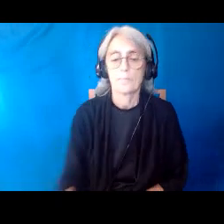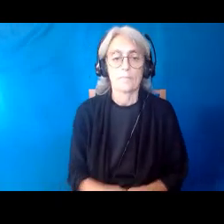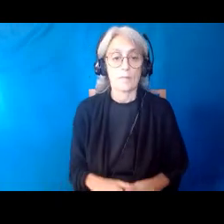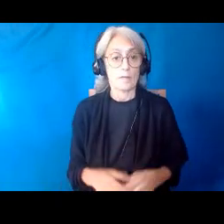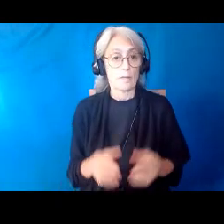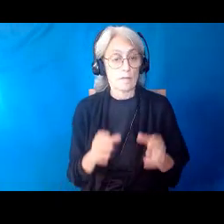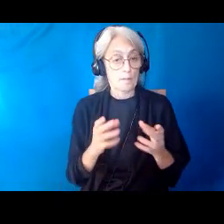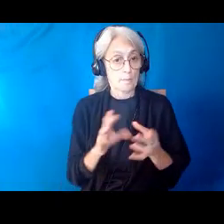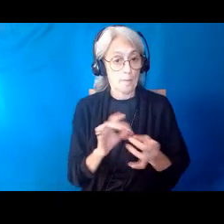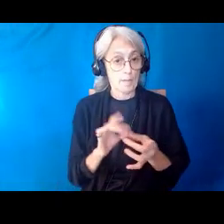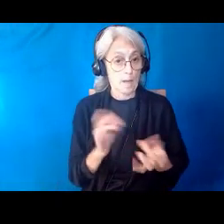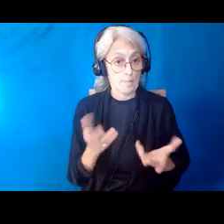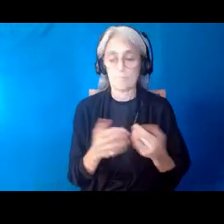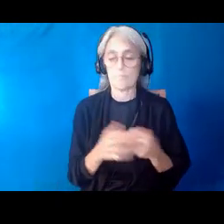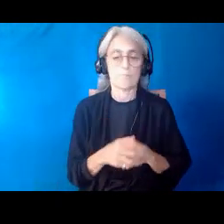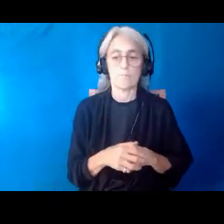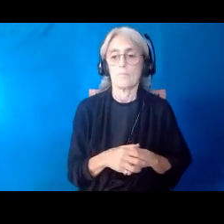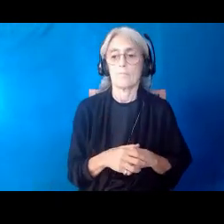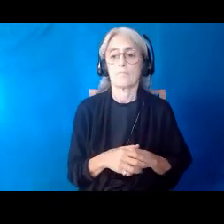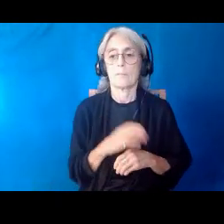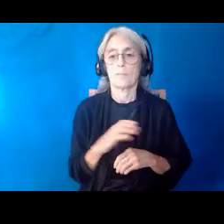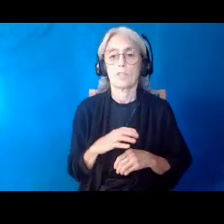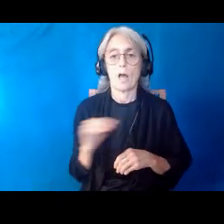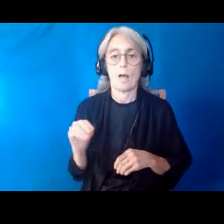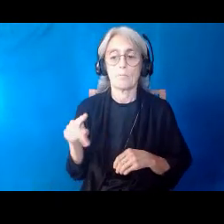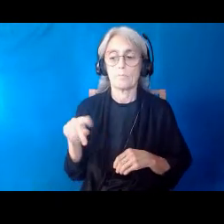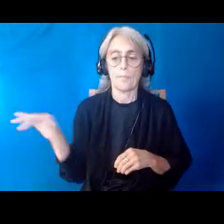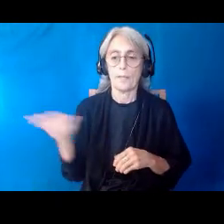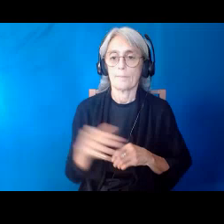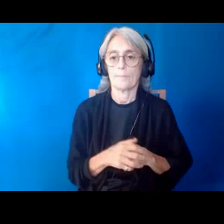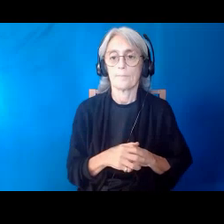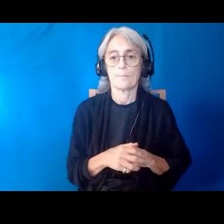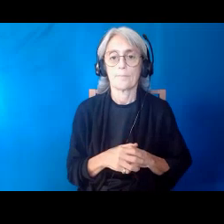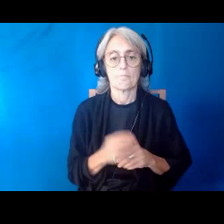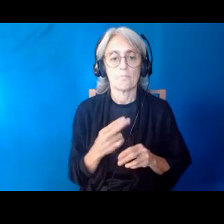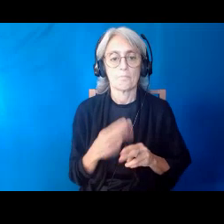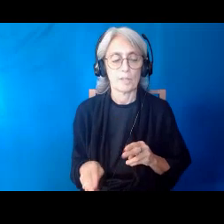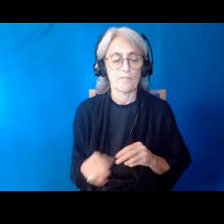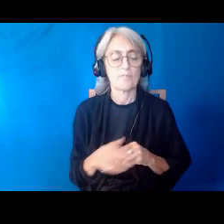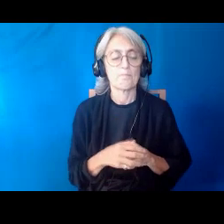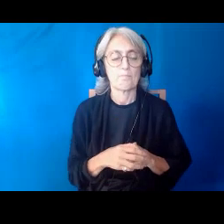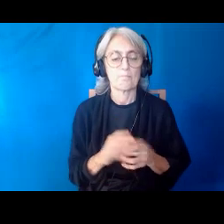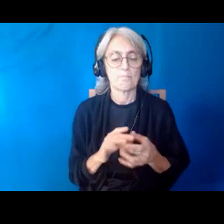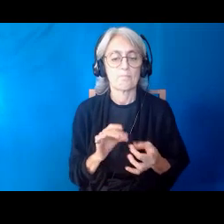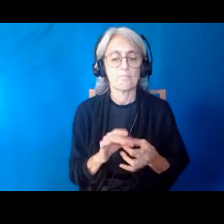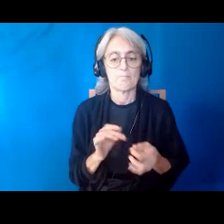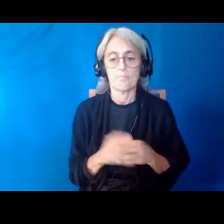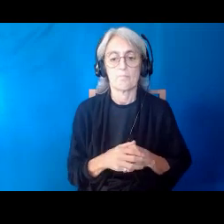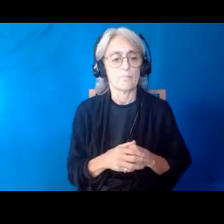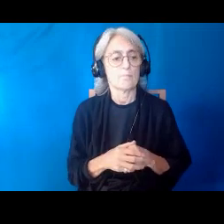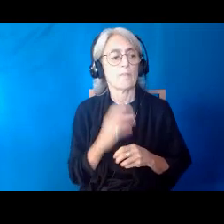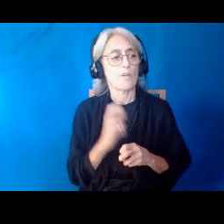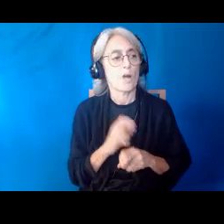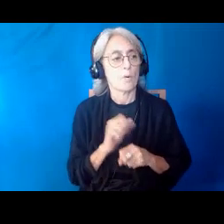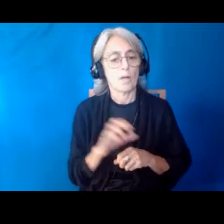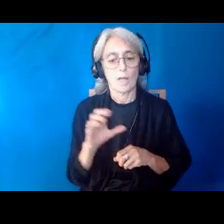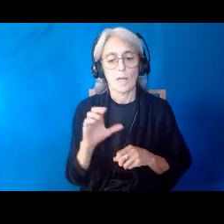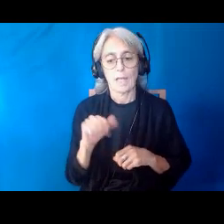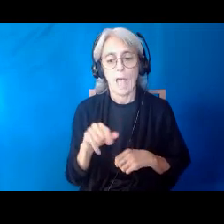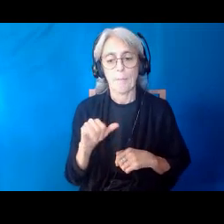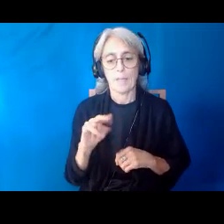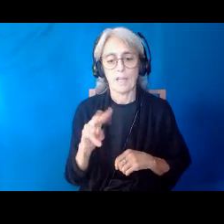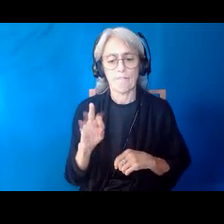Thank you. Commissioner Cruz. I'll be brief. Thanks, Keith, and appreciate your hard work on Cap Invest. But also